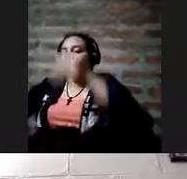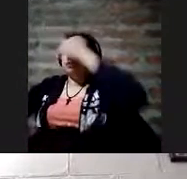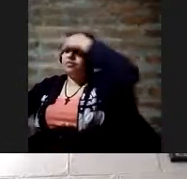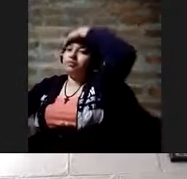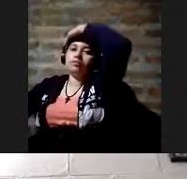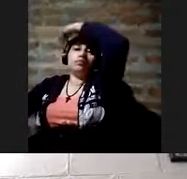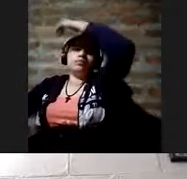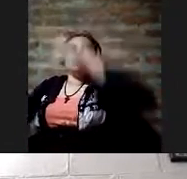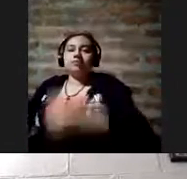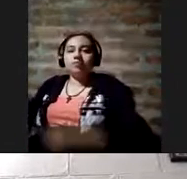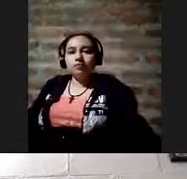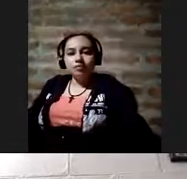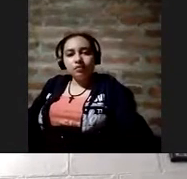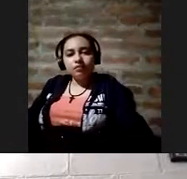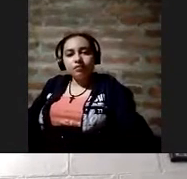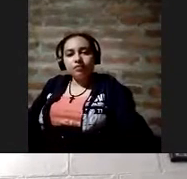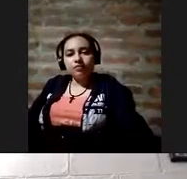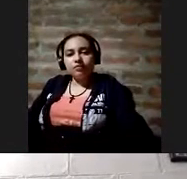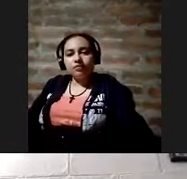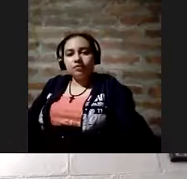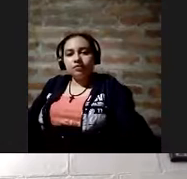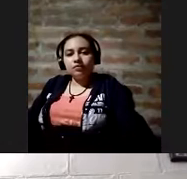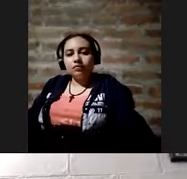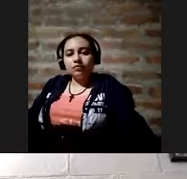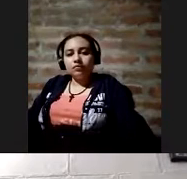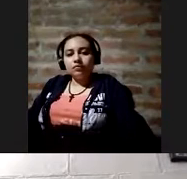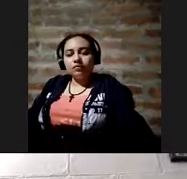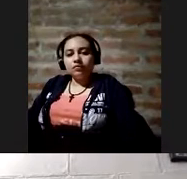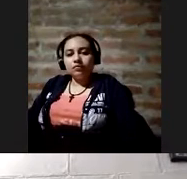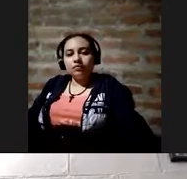Microphone open. Okay, thank you very much. Hey, Francisco, how are you?